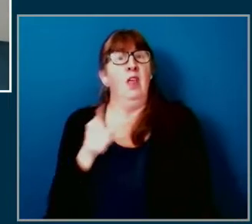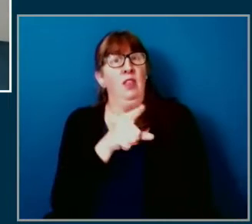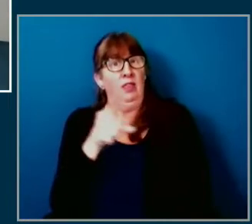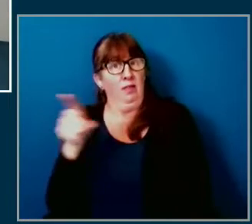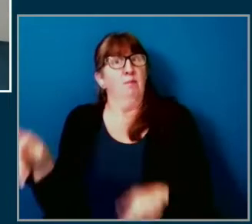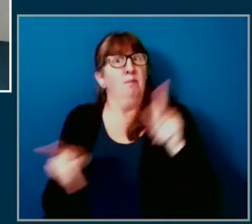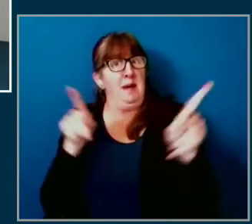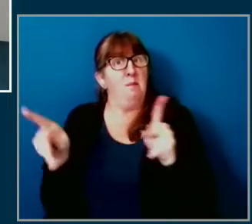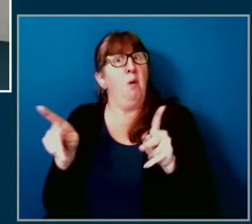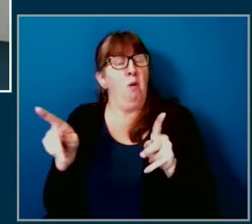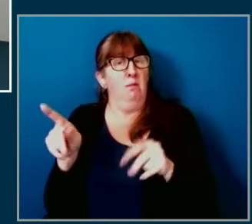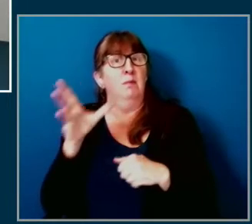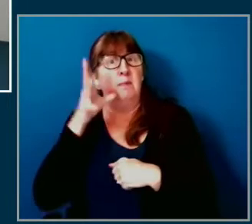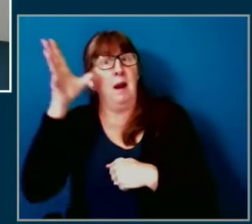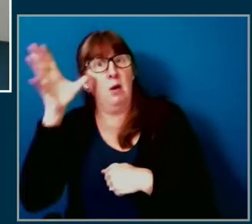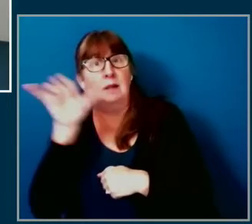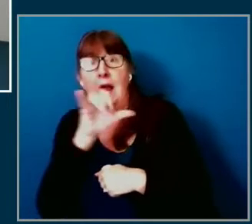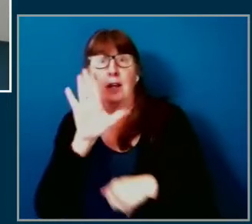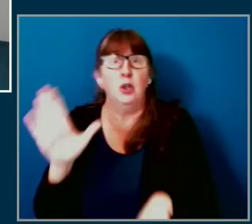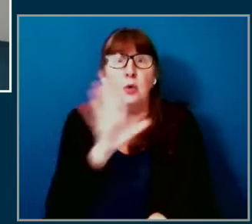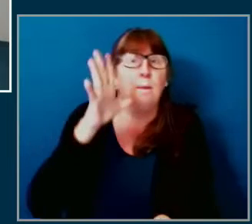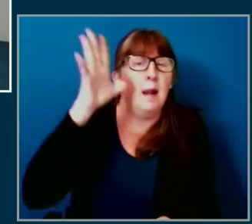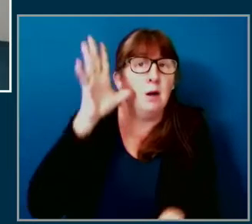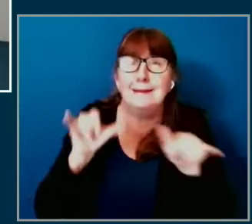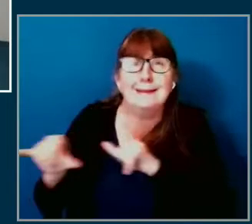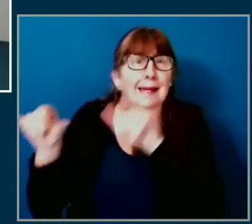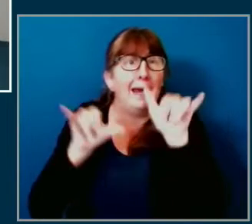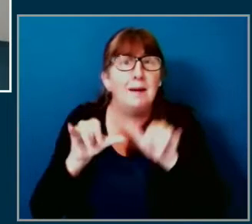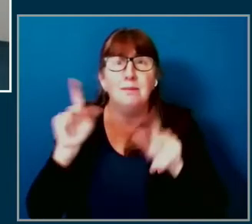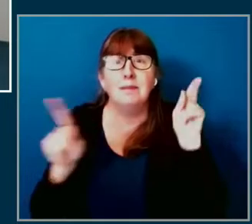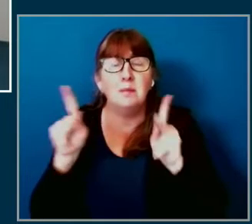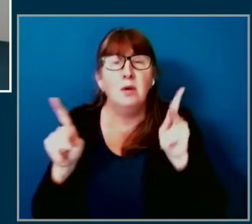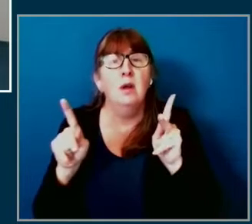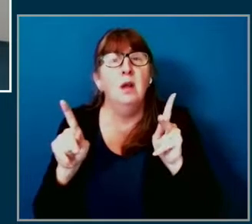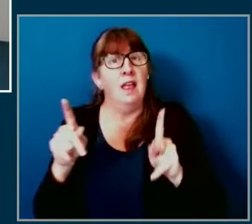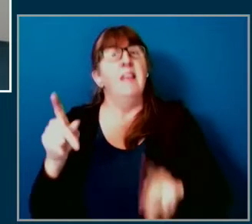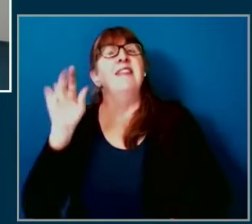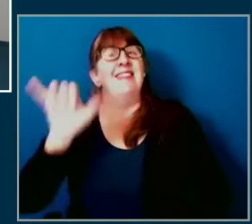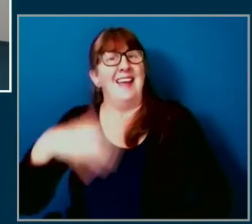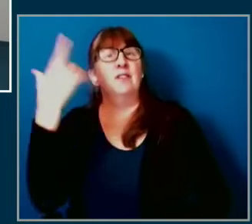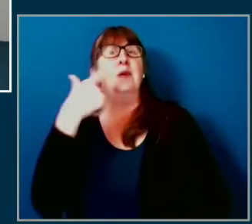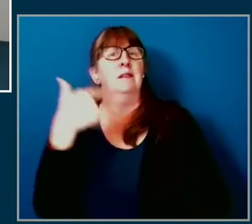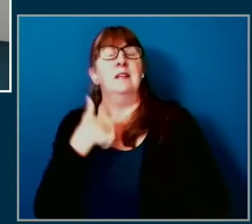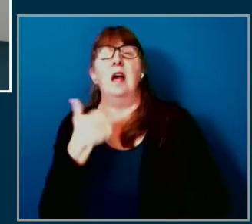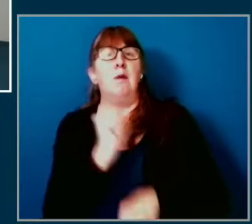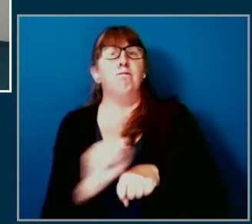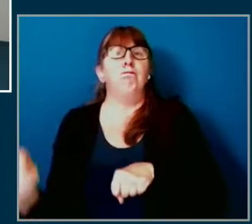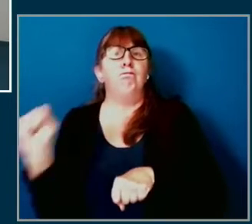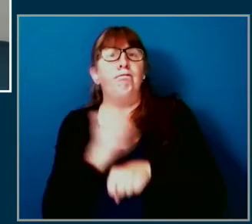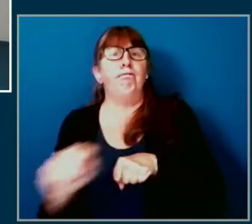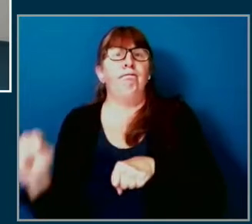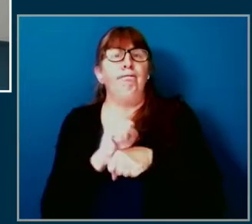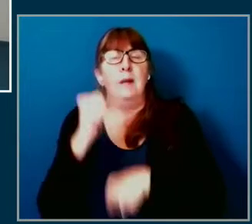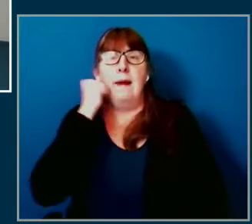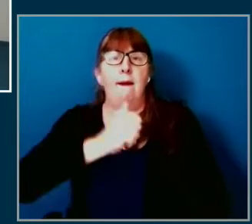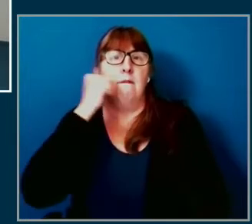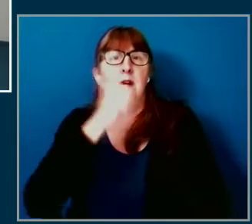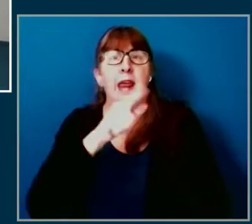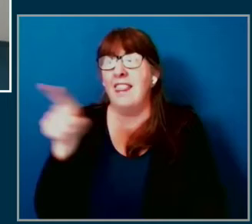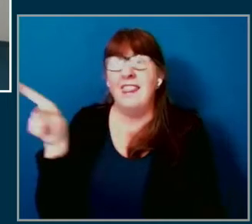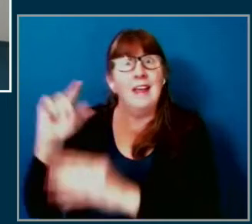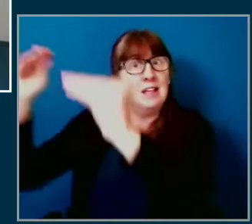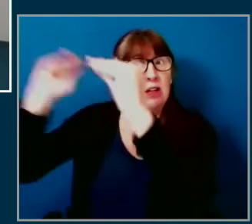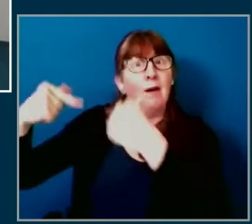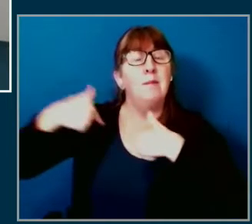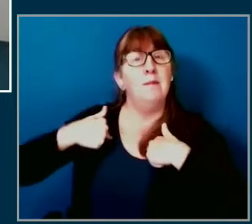that I get up and fight for every single day. They taught me everything I know about the American dream, and